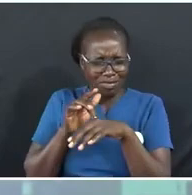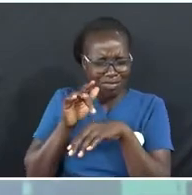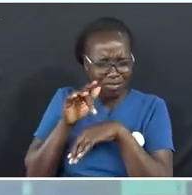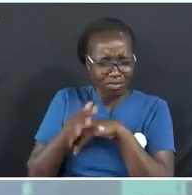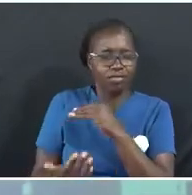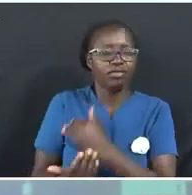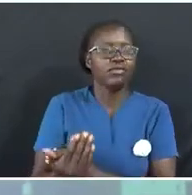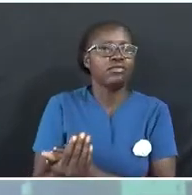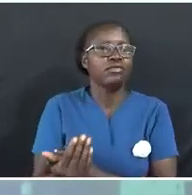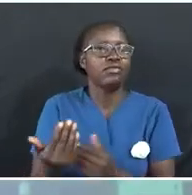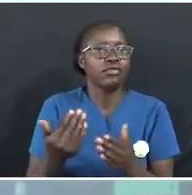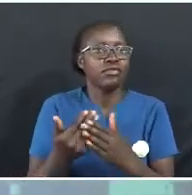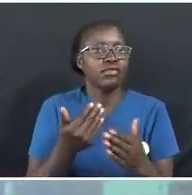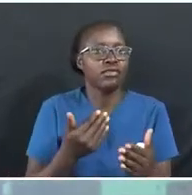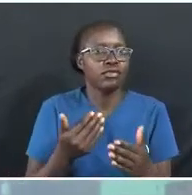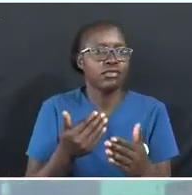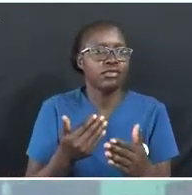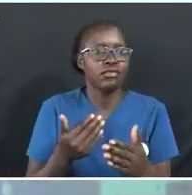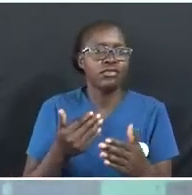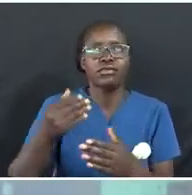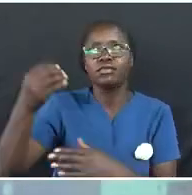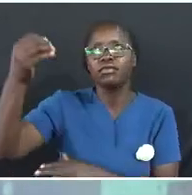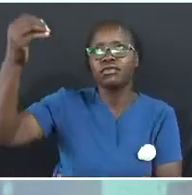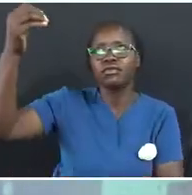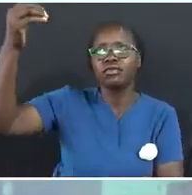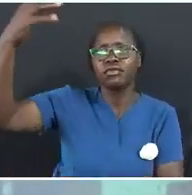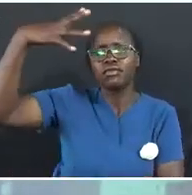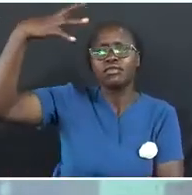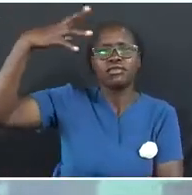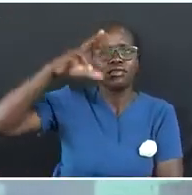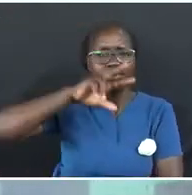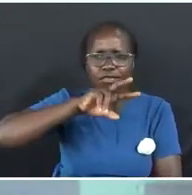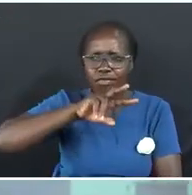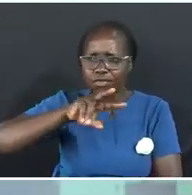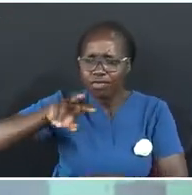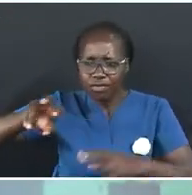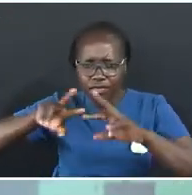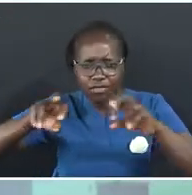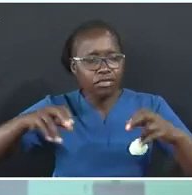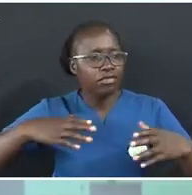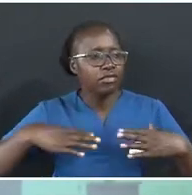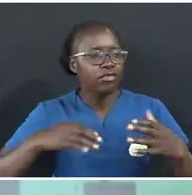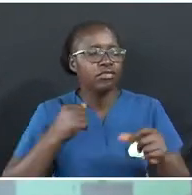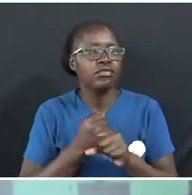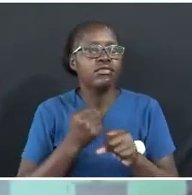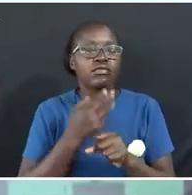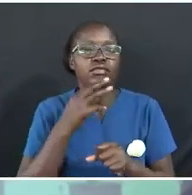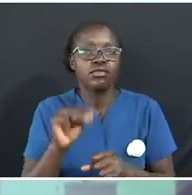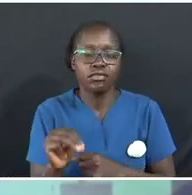morning. Before the day goes, he's looking for people to work in his vineyard.